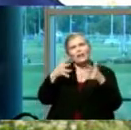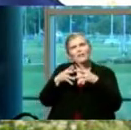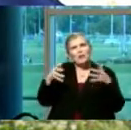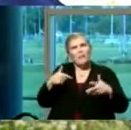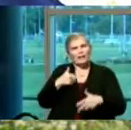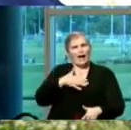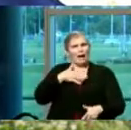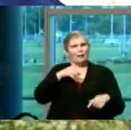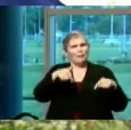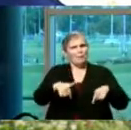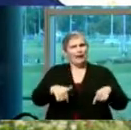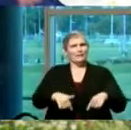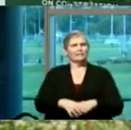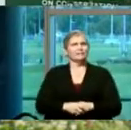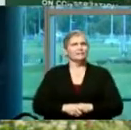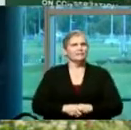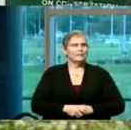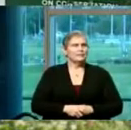back.